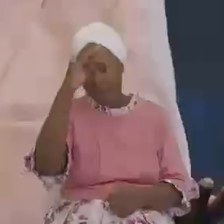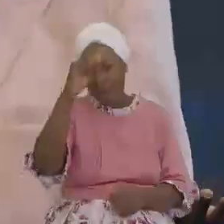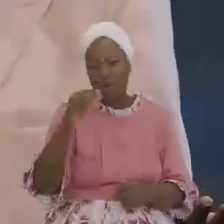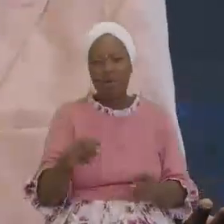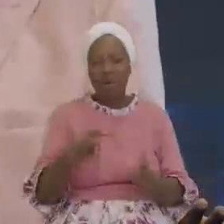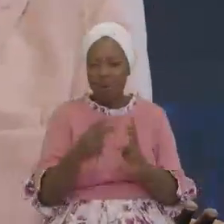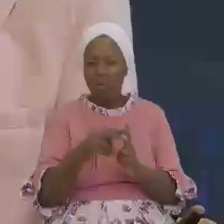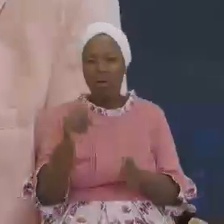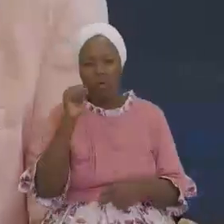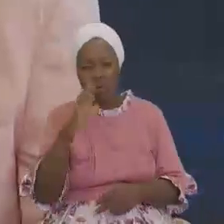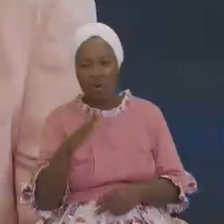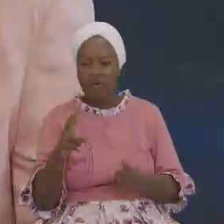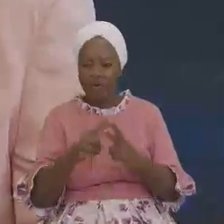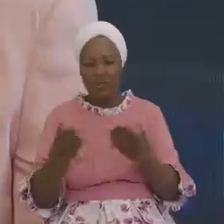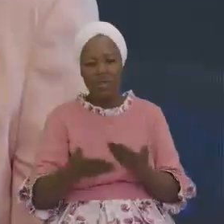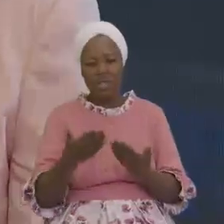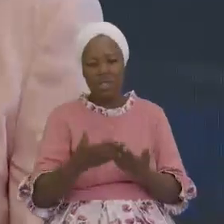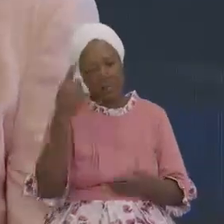easy for everyone.